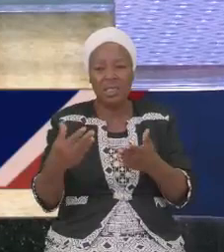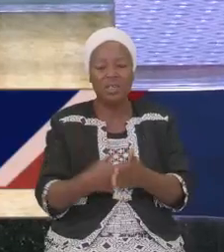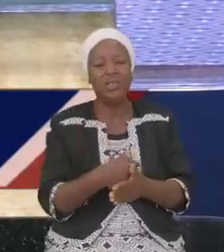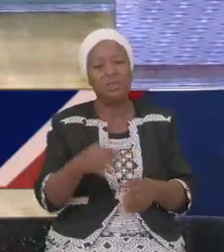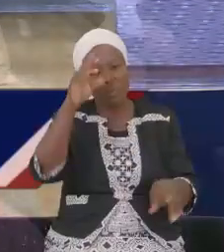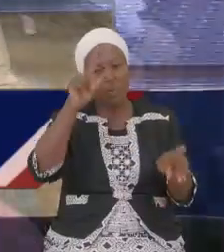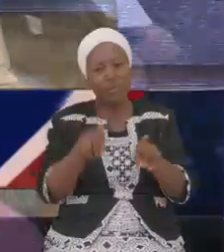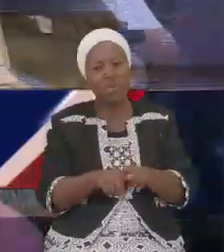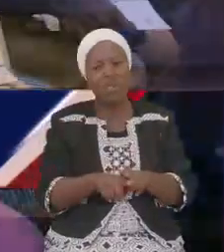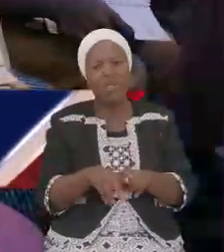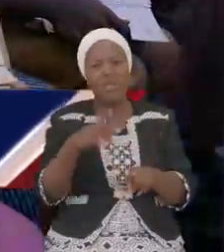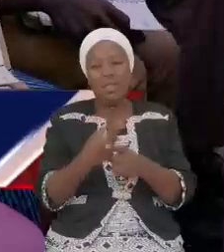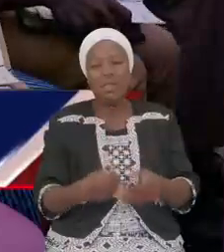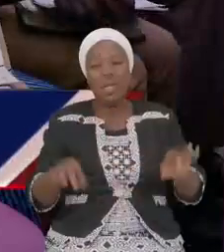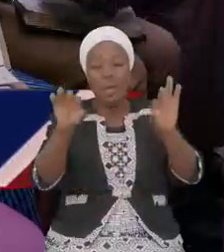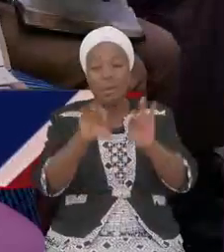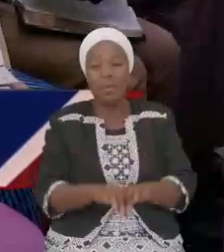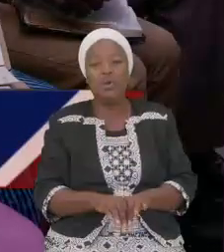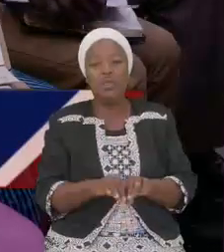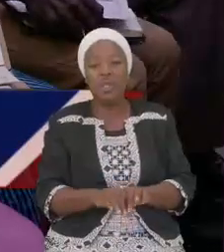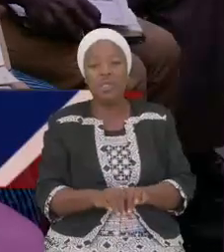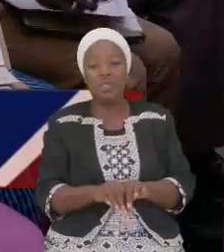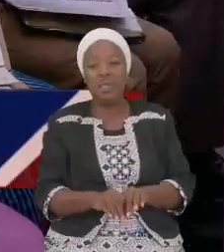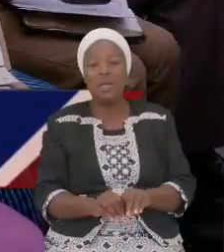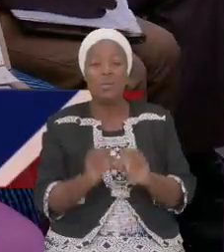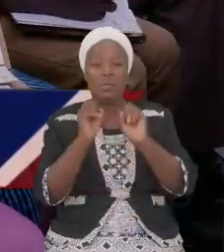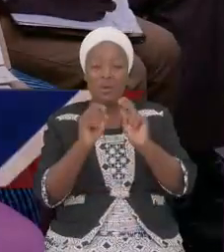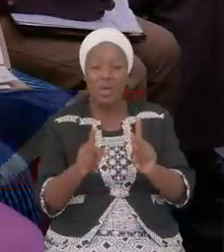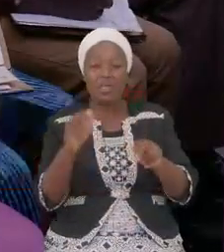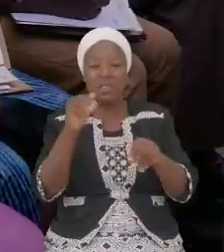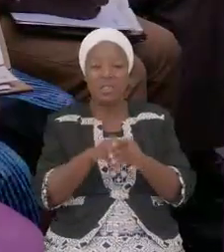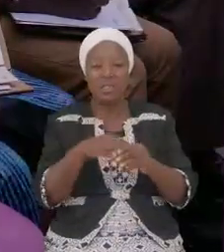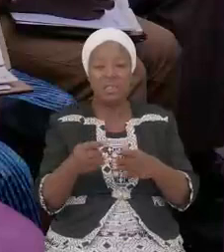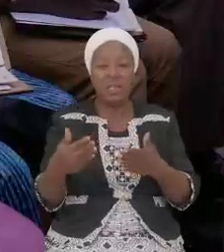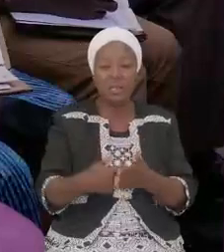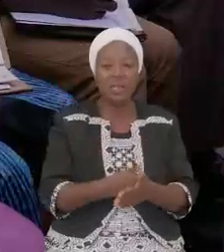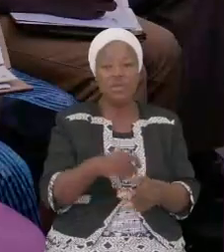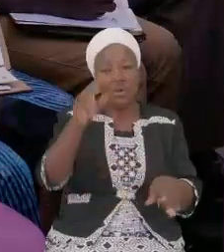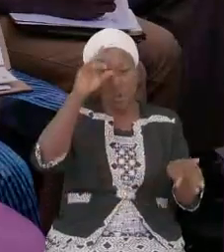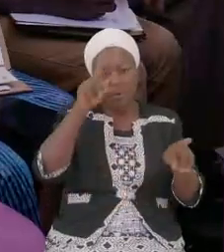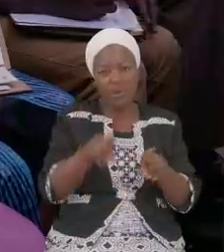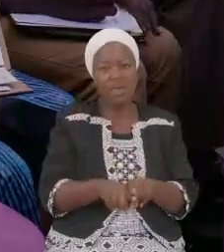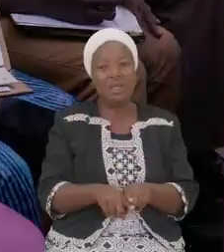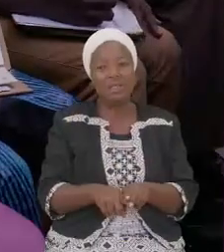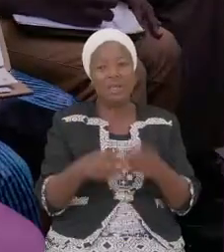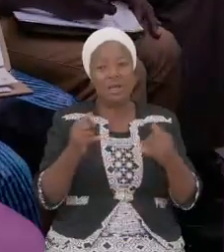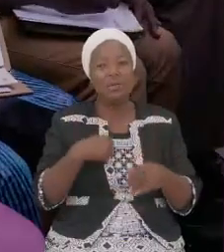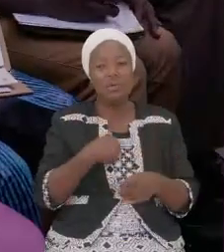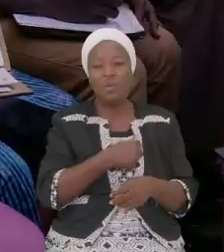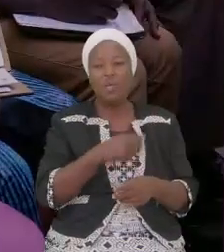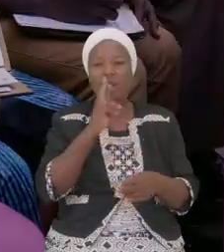covenant. The basic privileges in the new covenant. We're coming